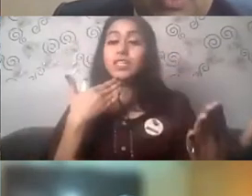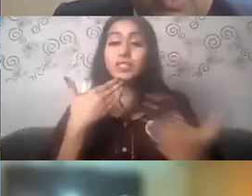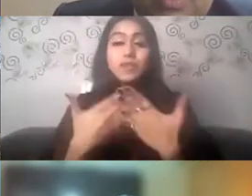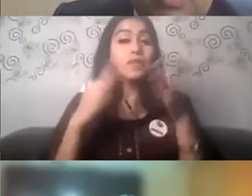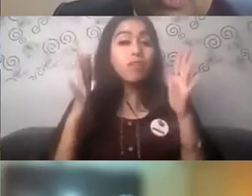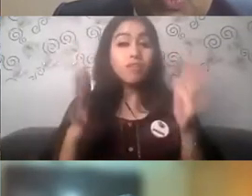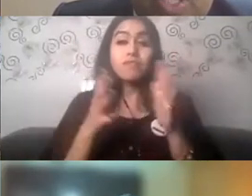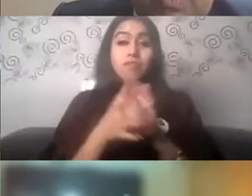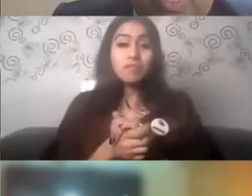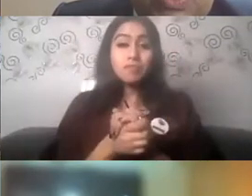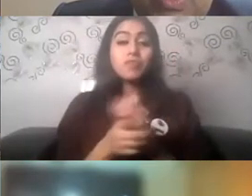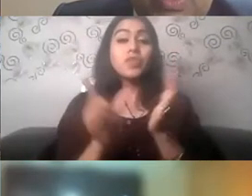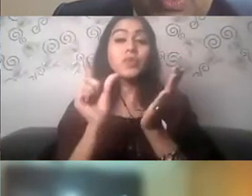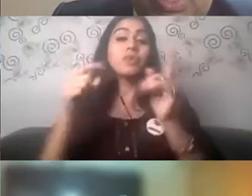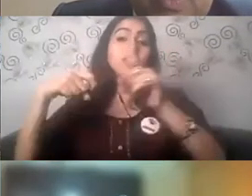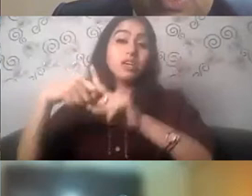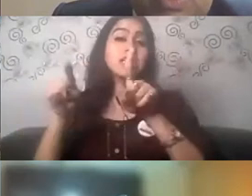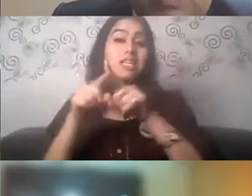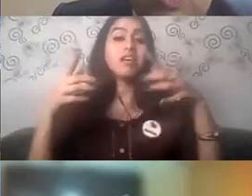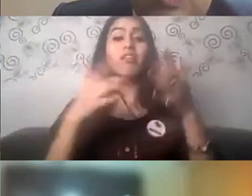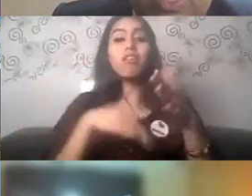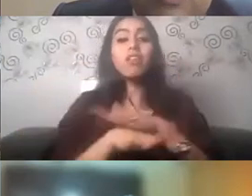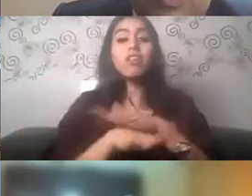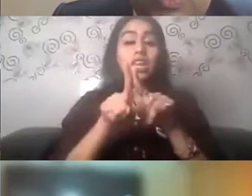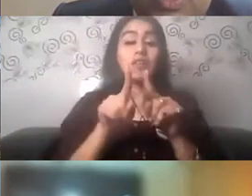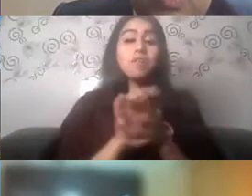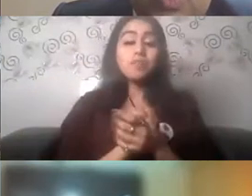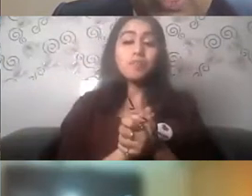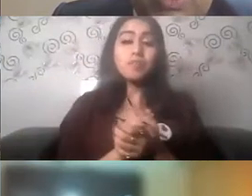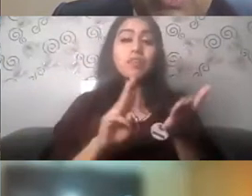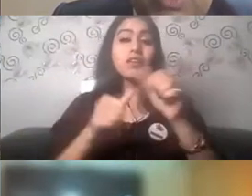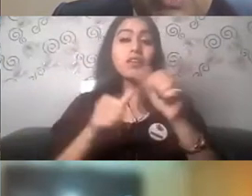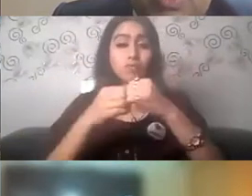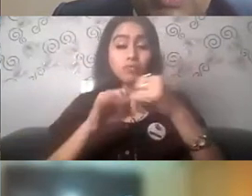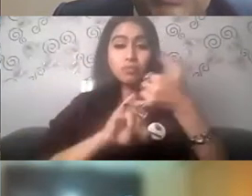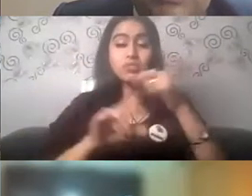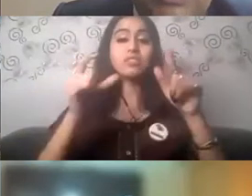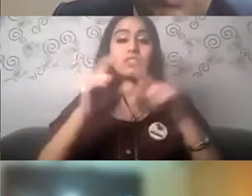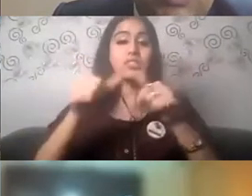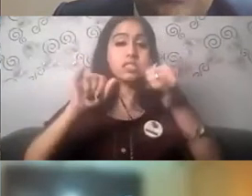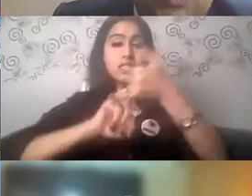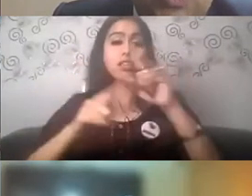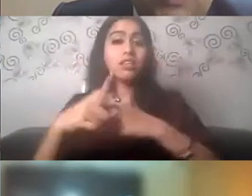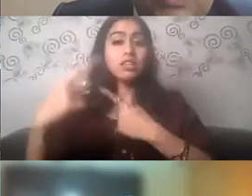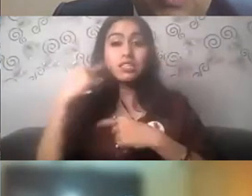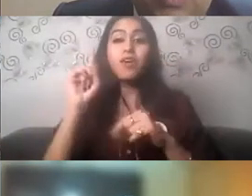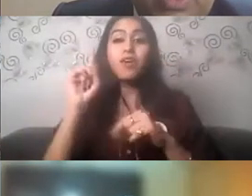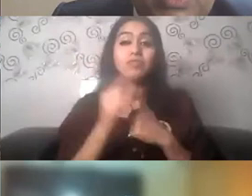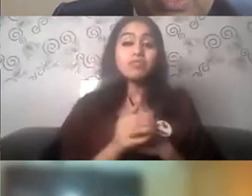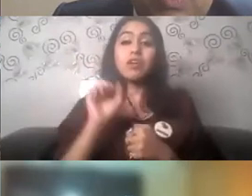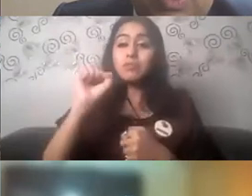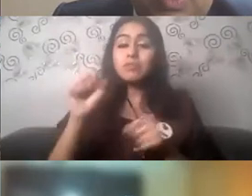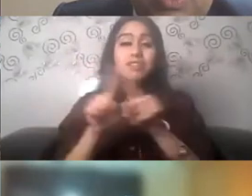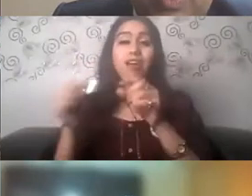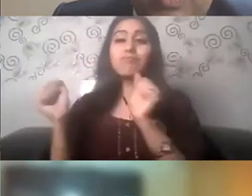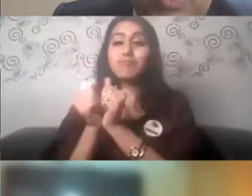our UK ambassador, Sri Devasis Majumdarji, for organizing this. I think he was introducing most of his colleagues there